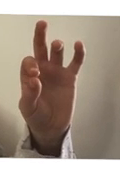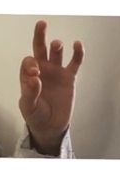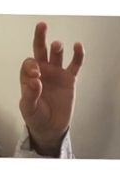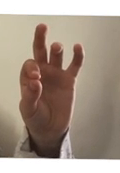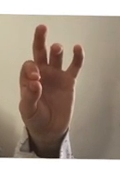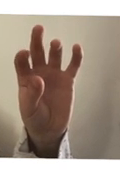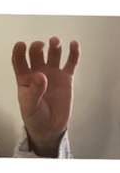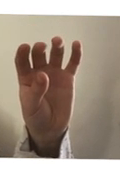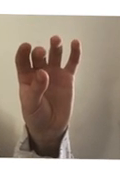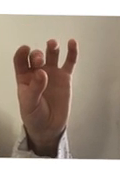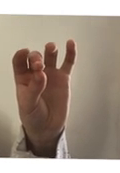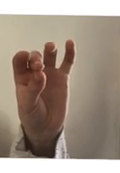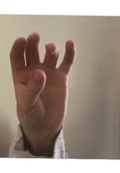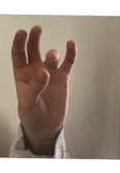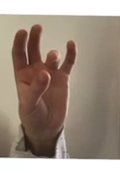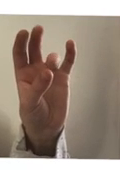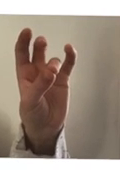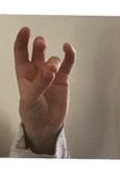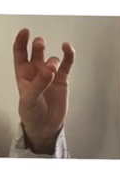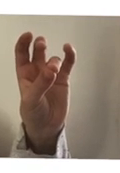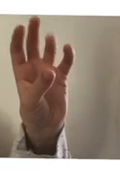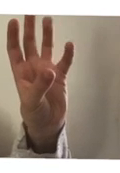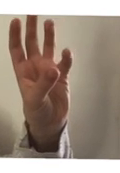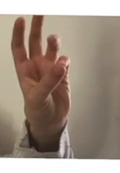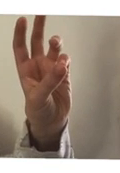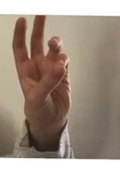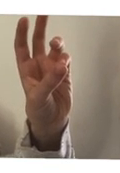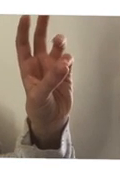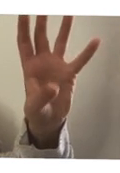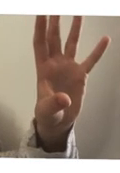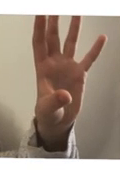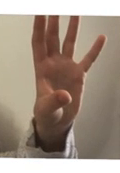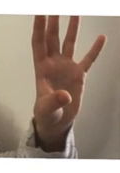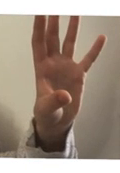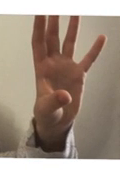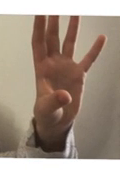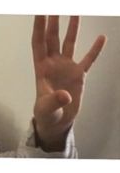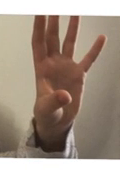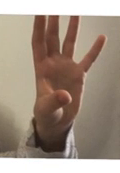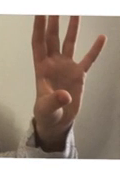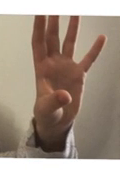Munch, munch.